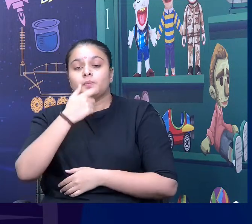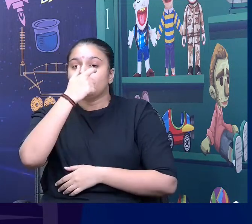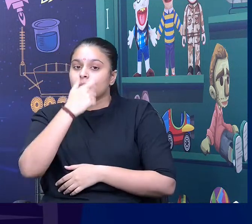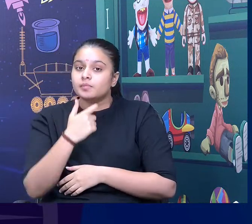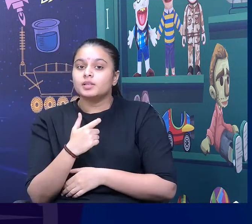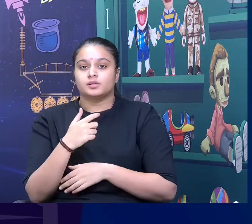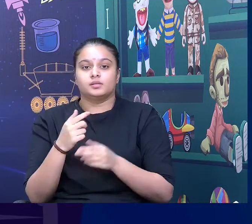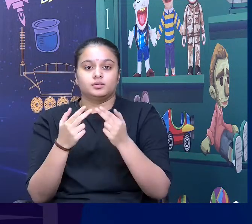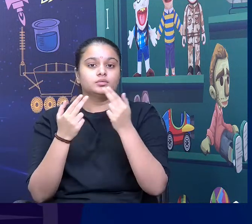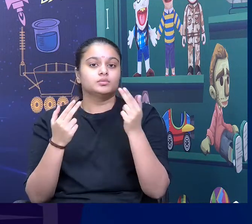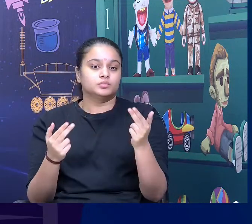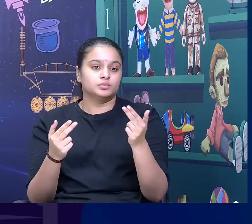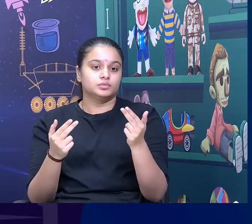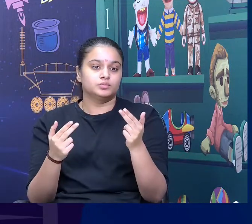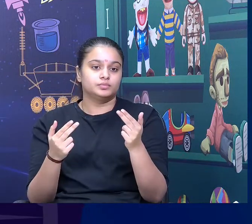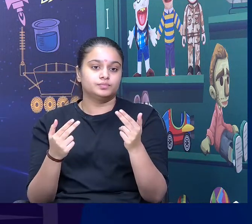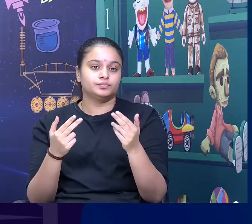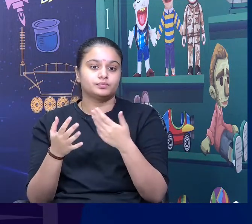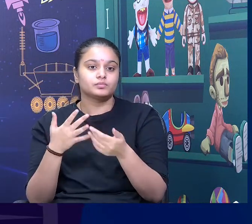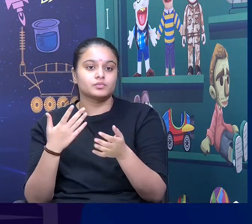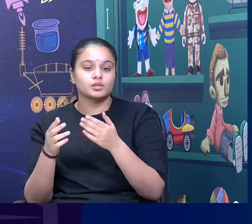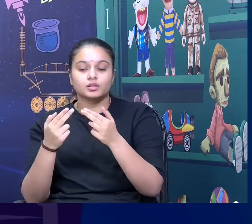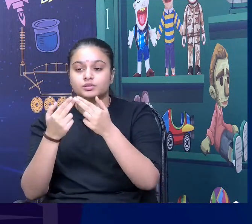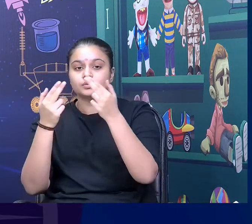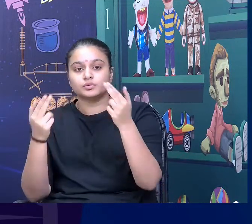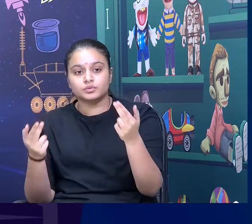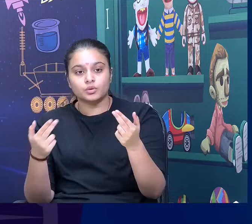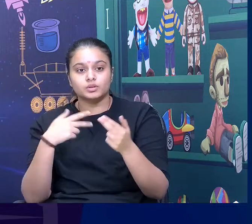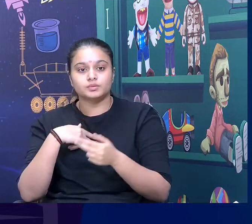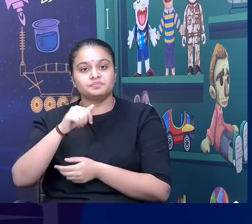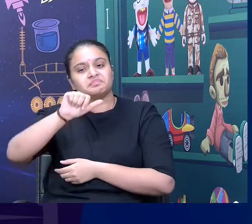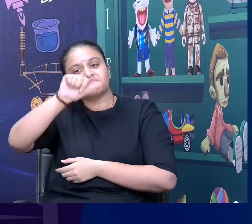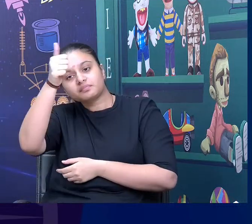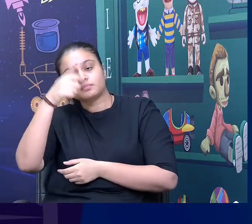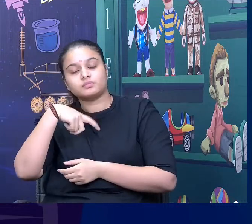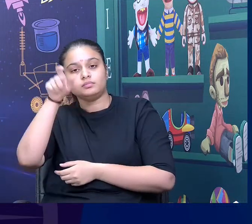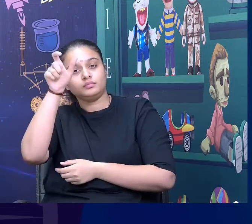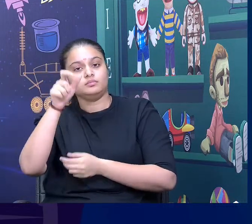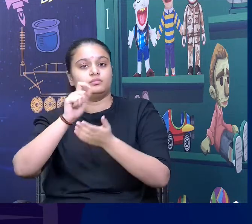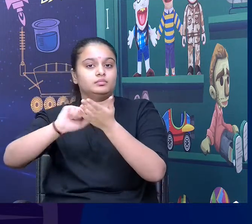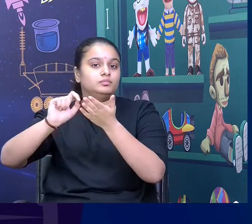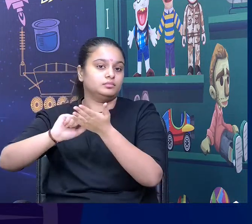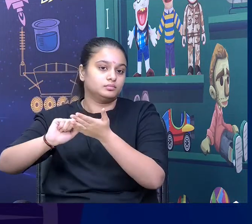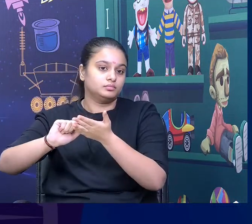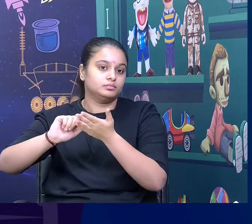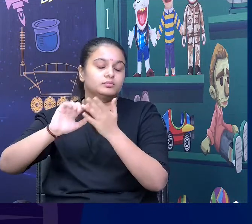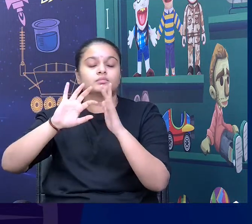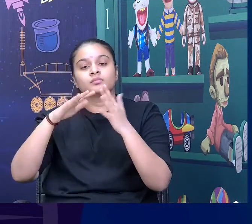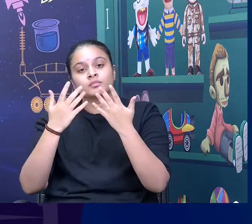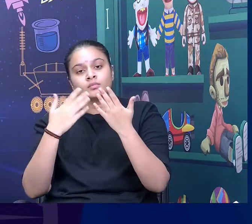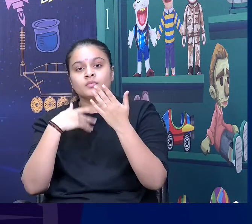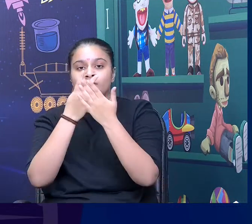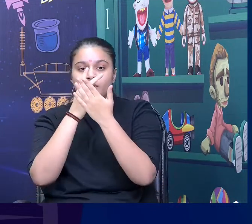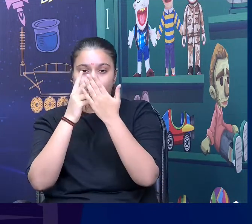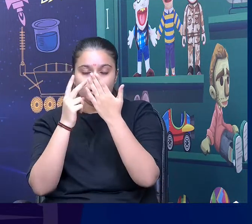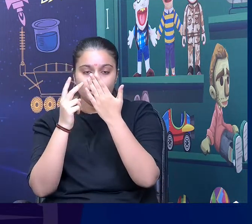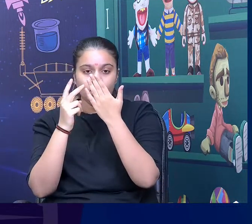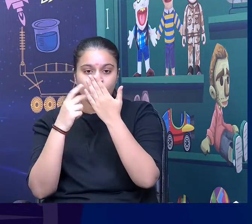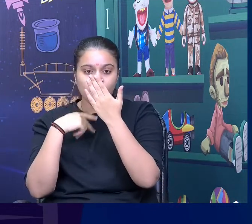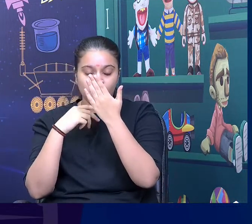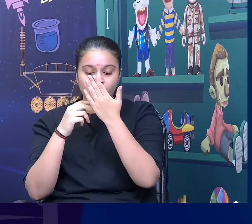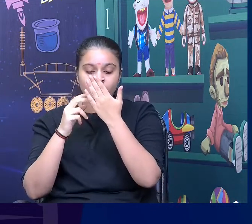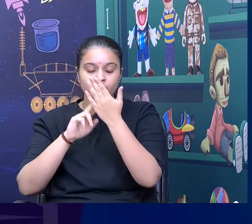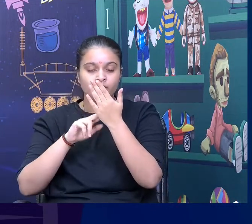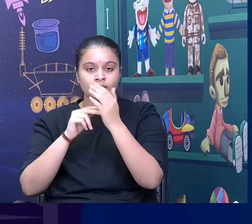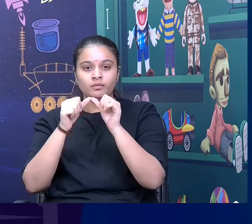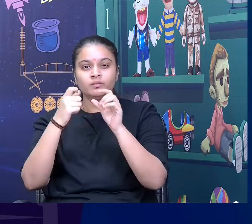account. When we talk of stories, it's about somebody written by somebody else. Okay. You know, fictional characters, but a narrative is